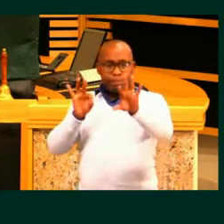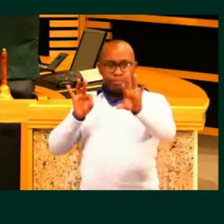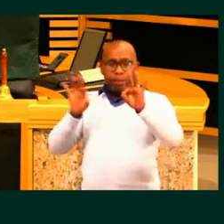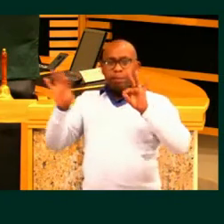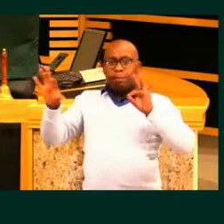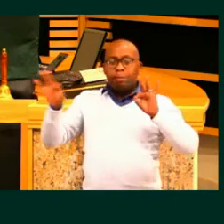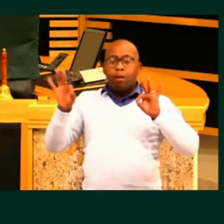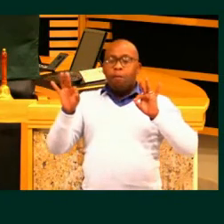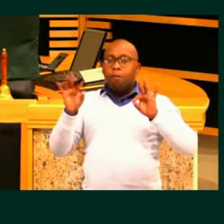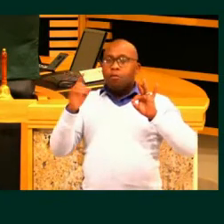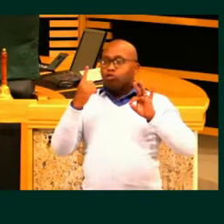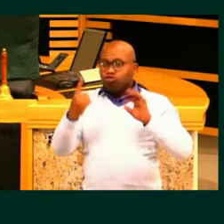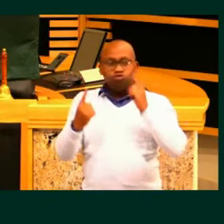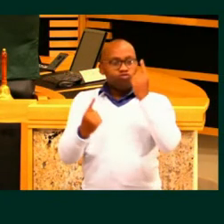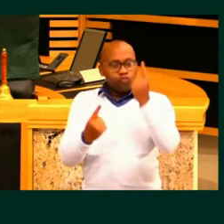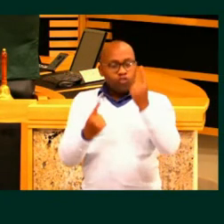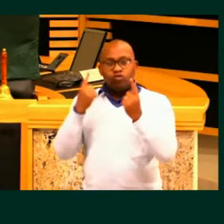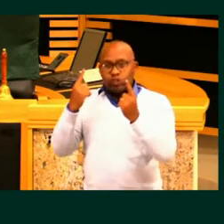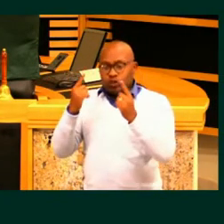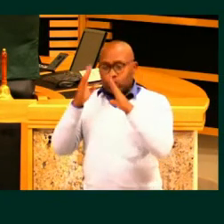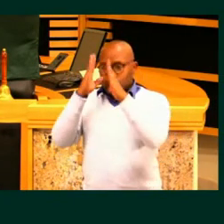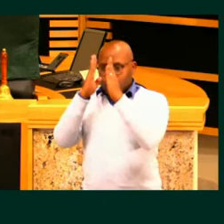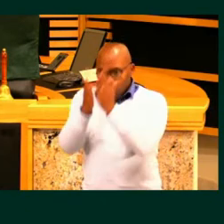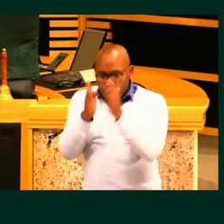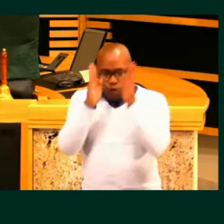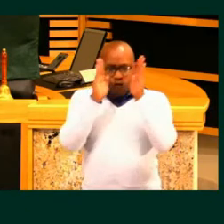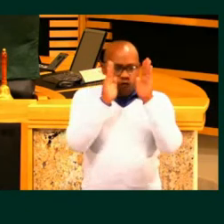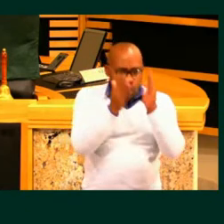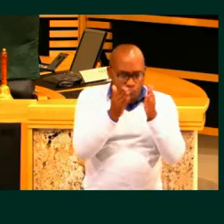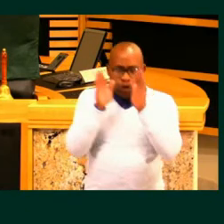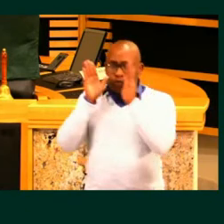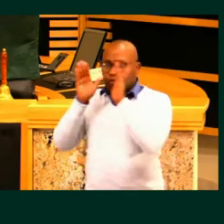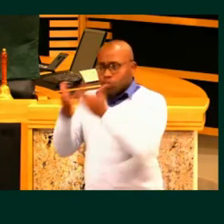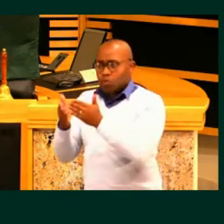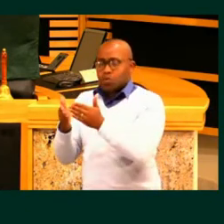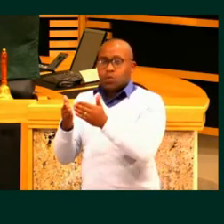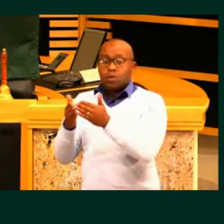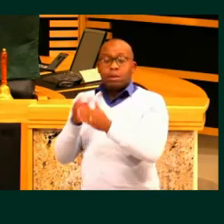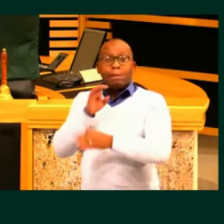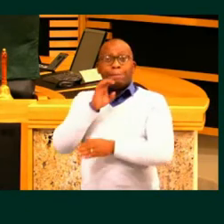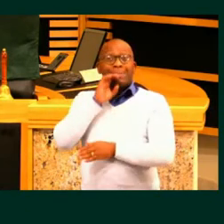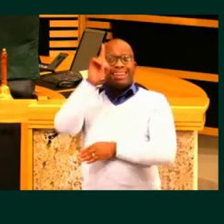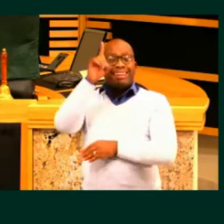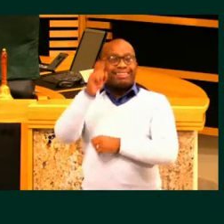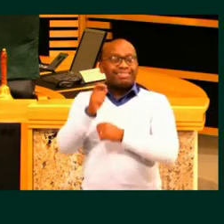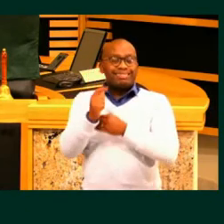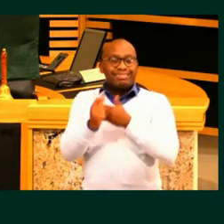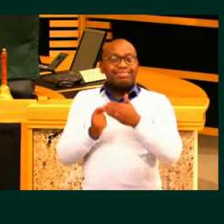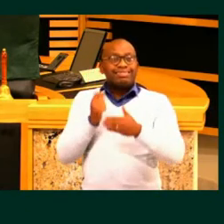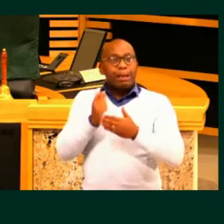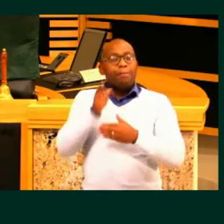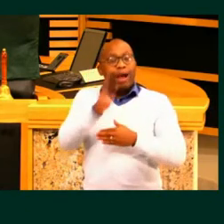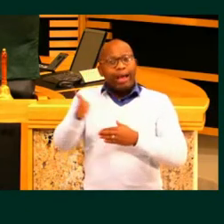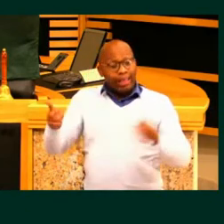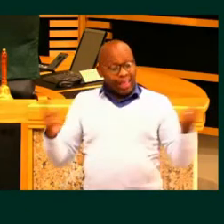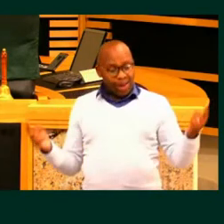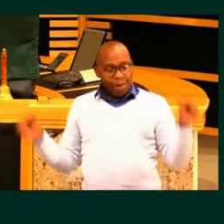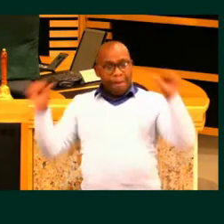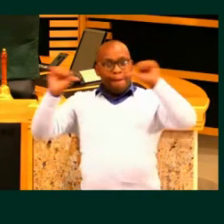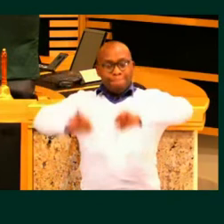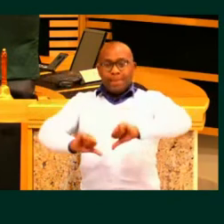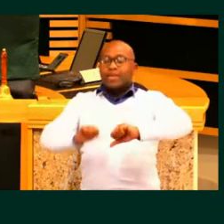of governance you are going to come back here even in the next term discuss the same issues that we are